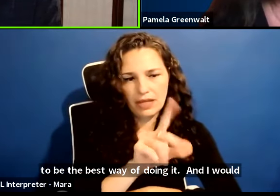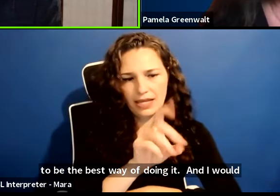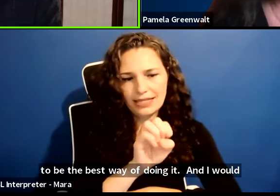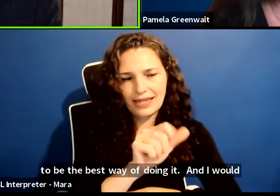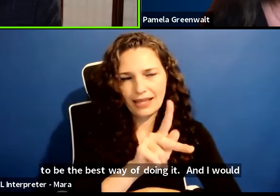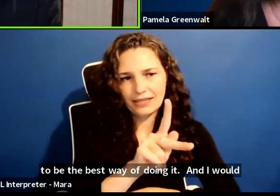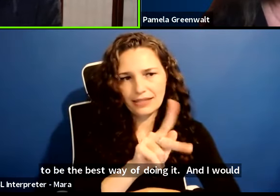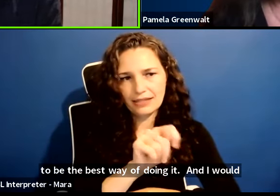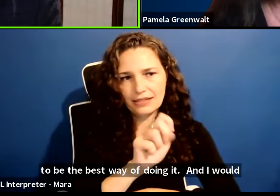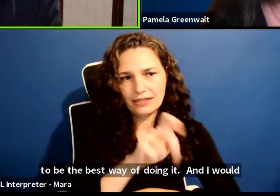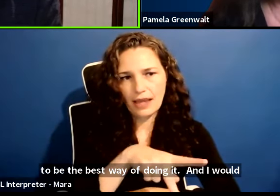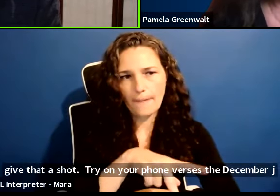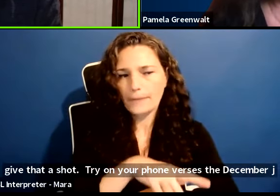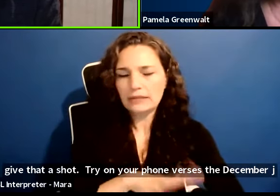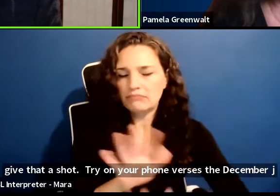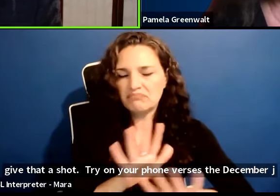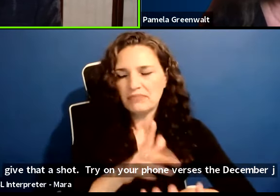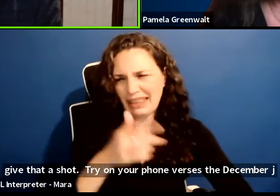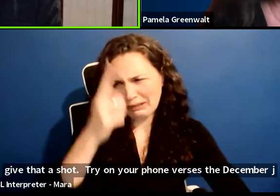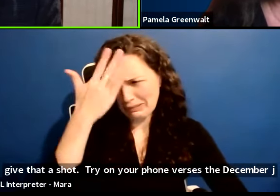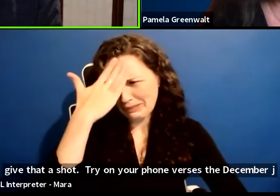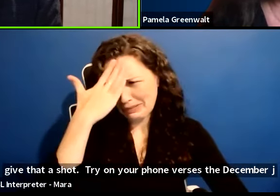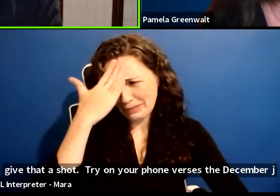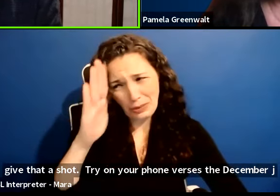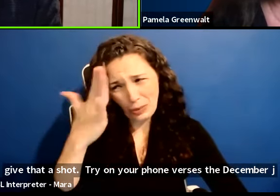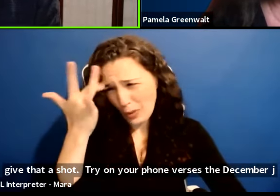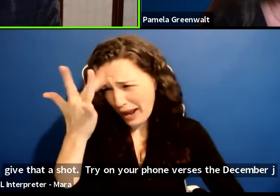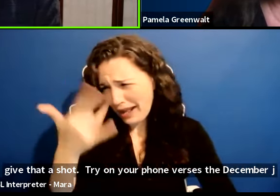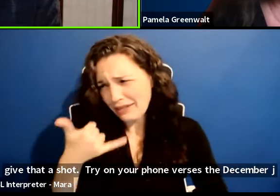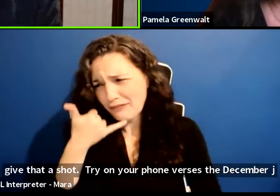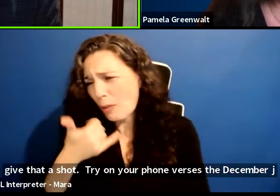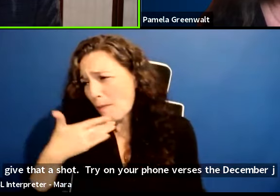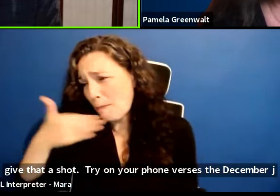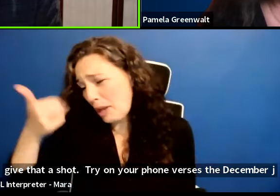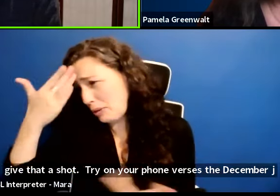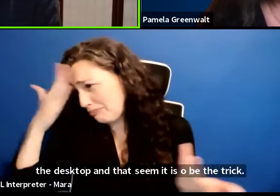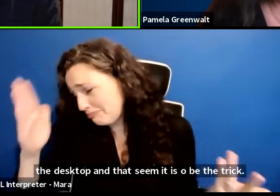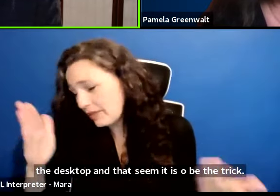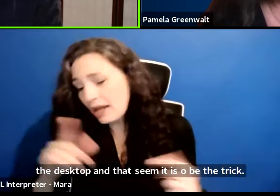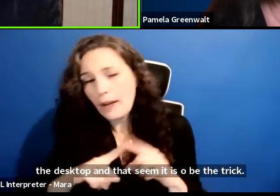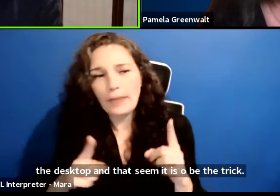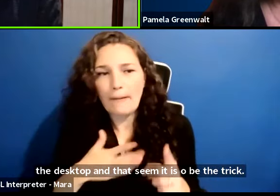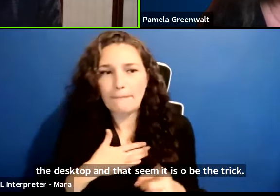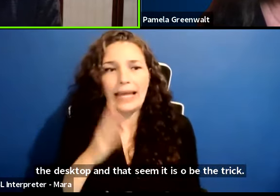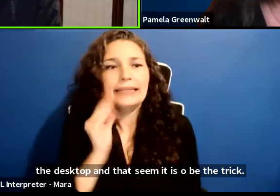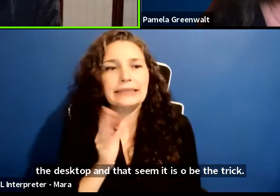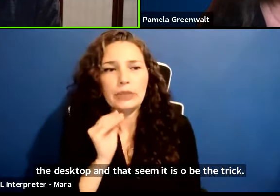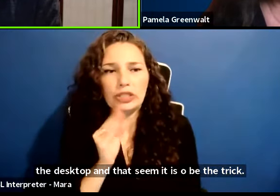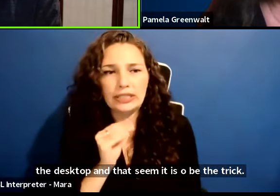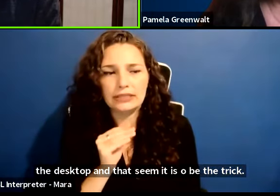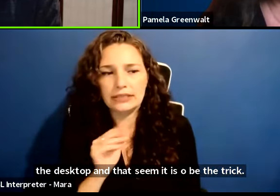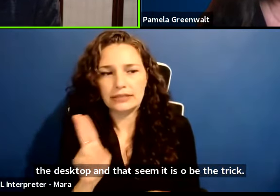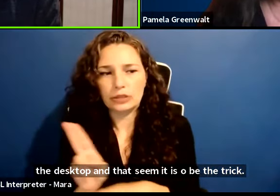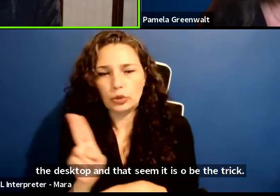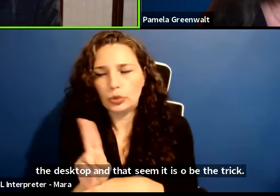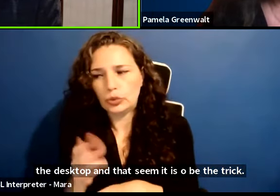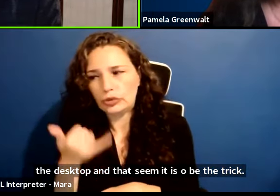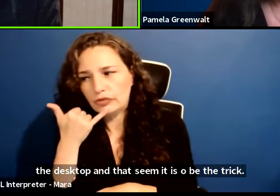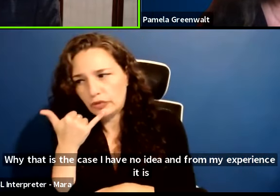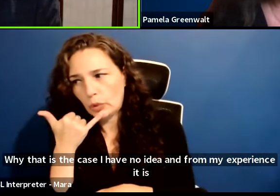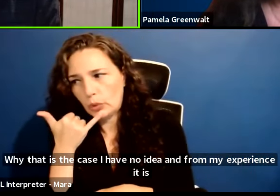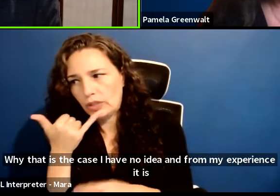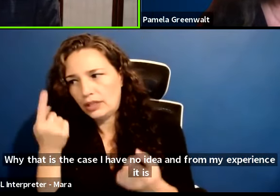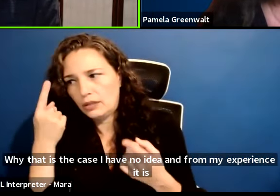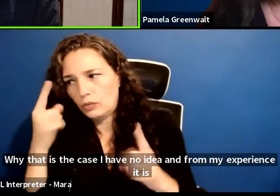trick. And why that's the case, I have no idea. But from my experience, and it's all anecdotal, that has proven to